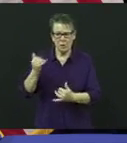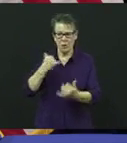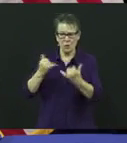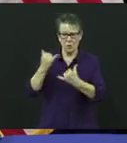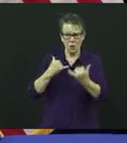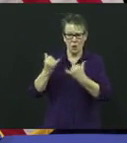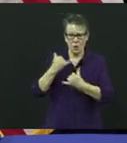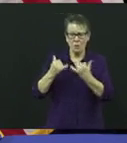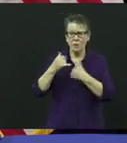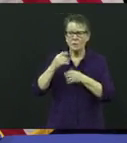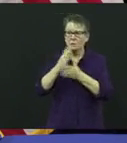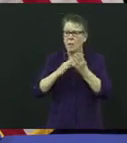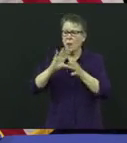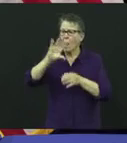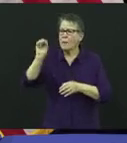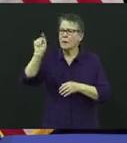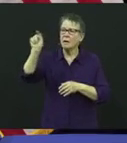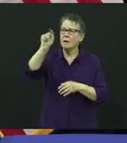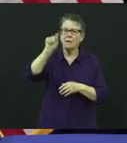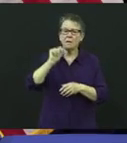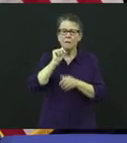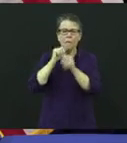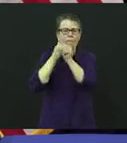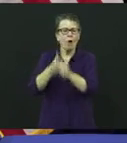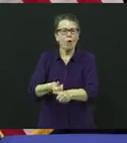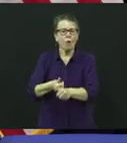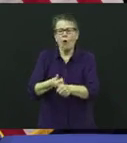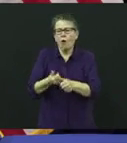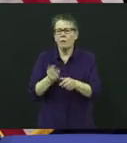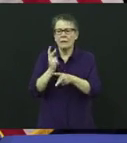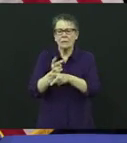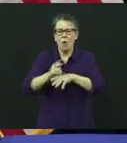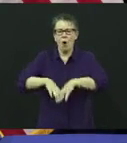we're asking them to do. So here's the number you call,